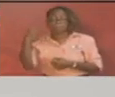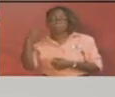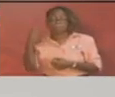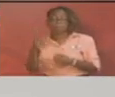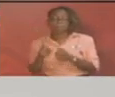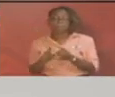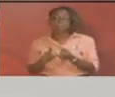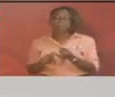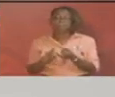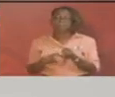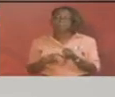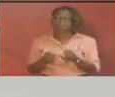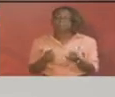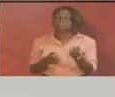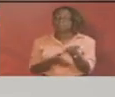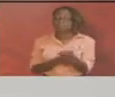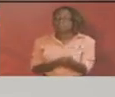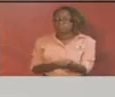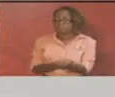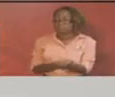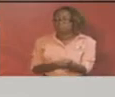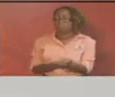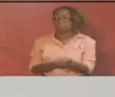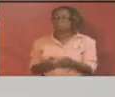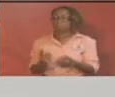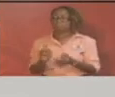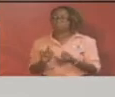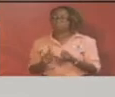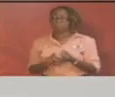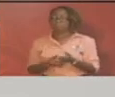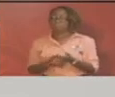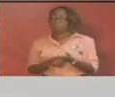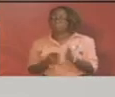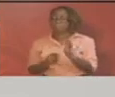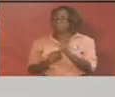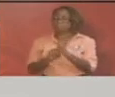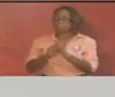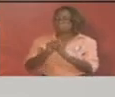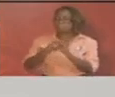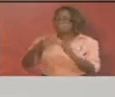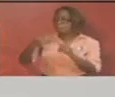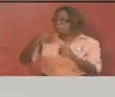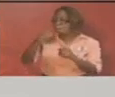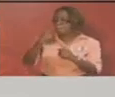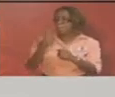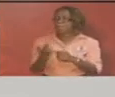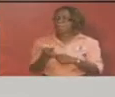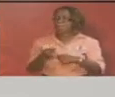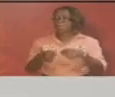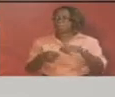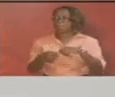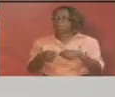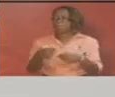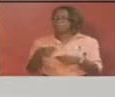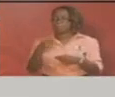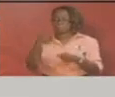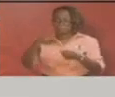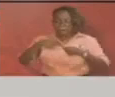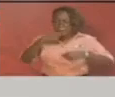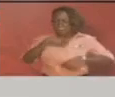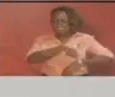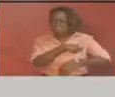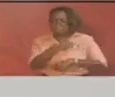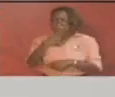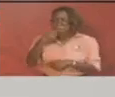also check your pulse. Sometimes we do your temperature as well. So it's a pre-screen to see what your clinical status is like just before you get a